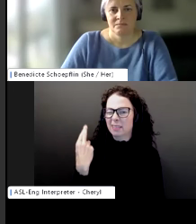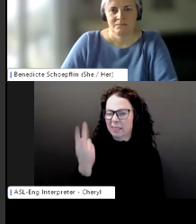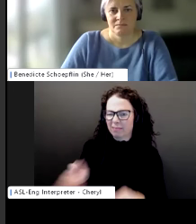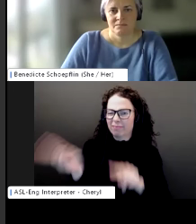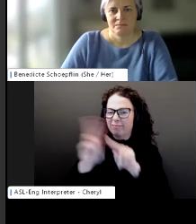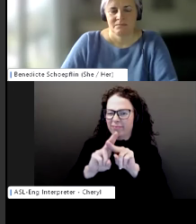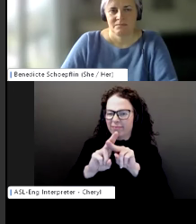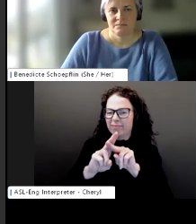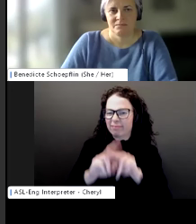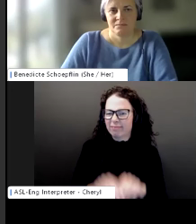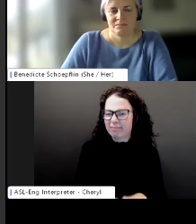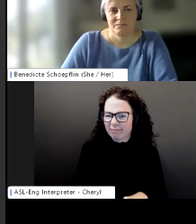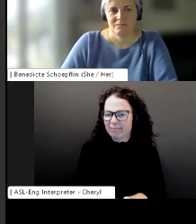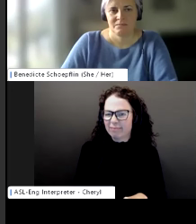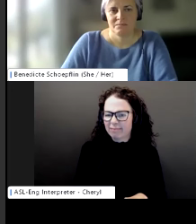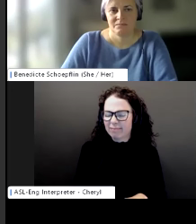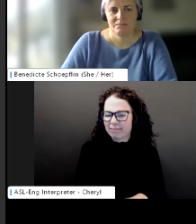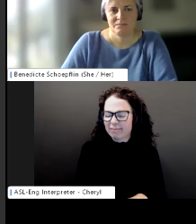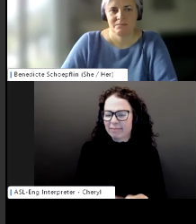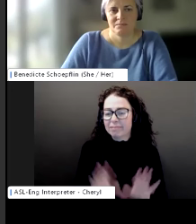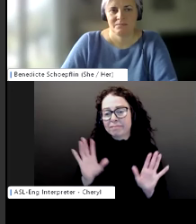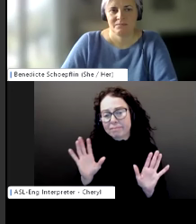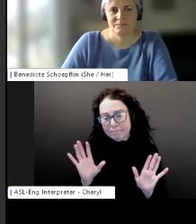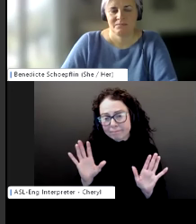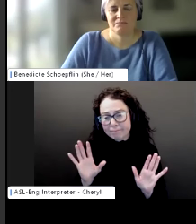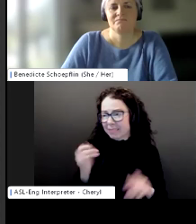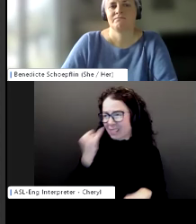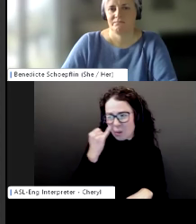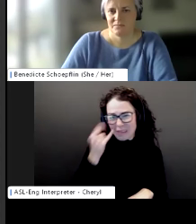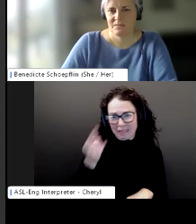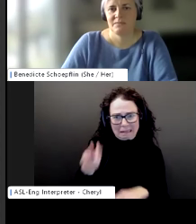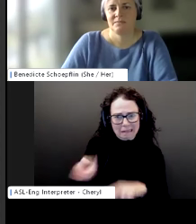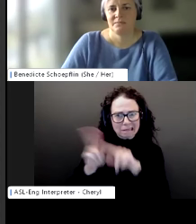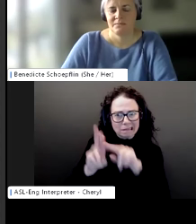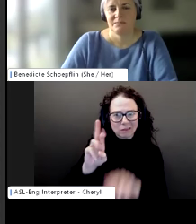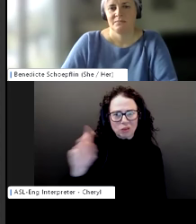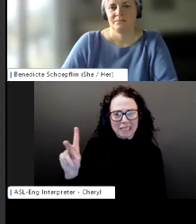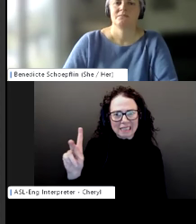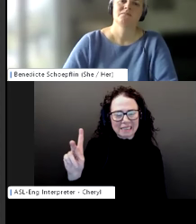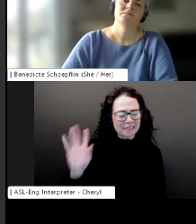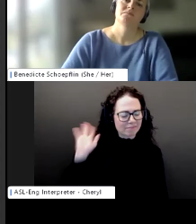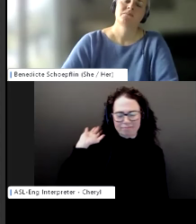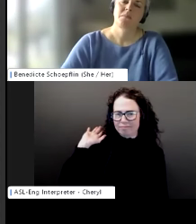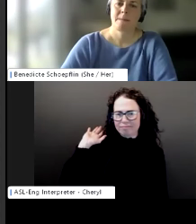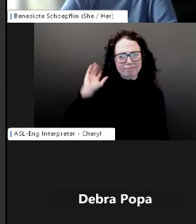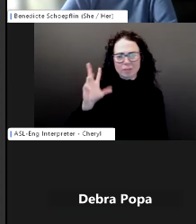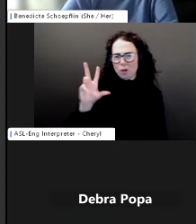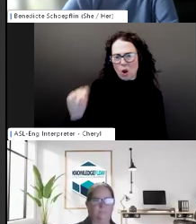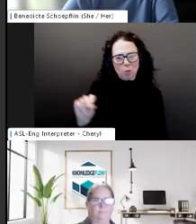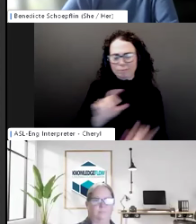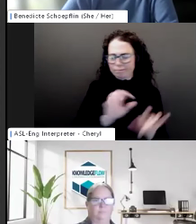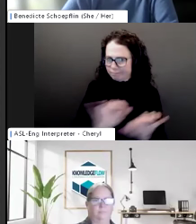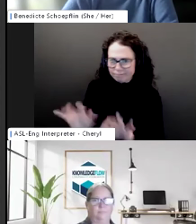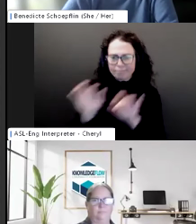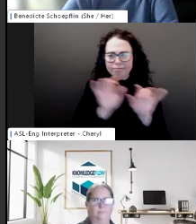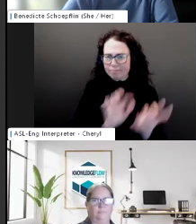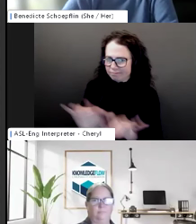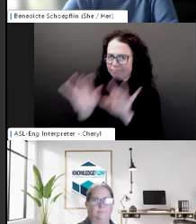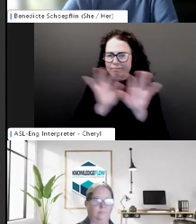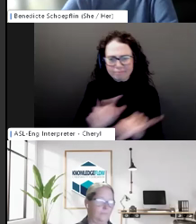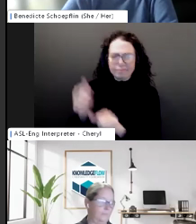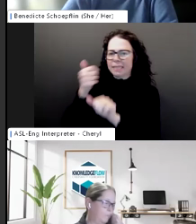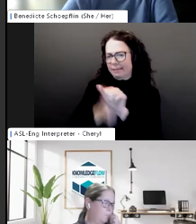understanding that the risk is likely to be higher, just avoid it altogether and type it in. Or if you have a password database, which